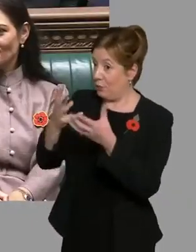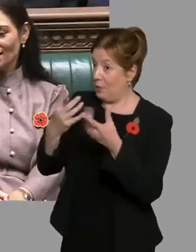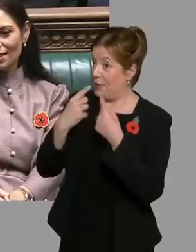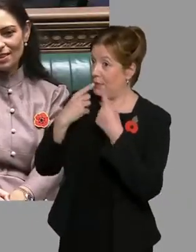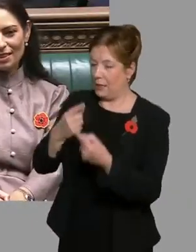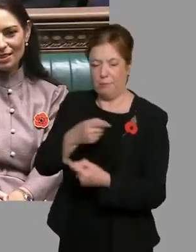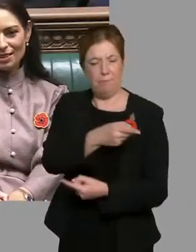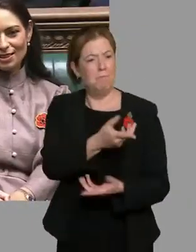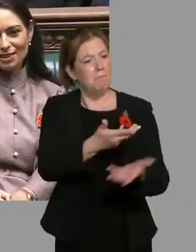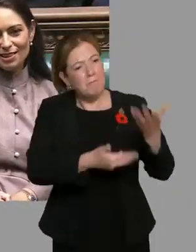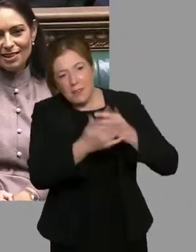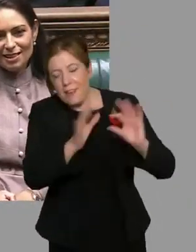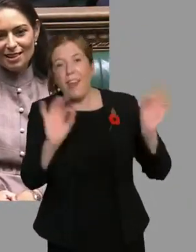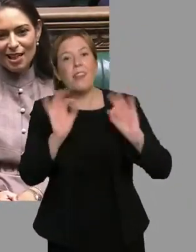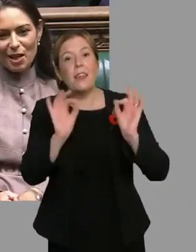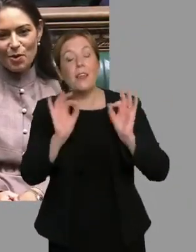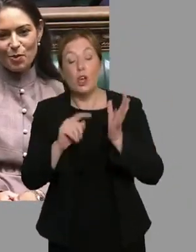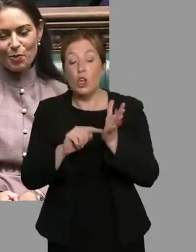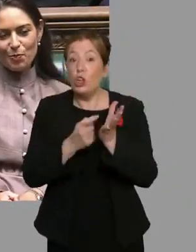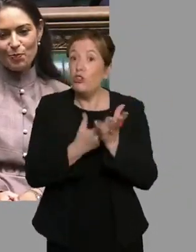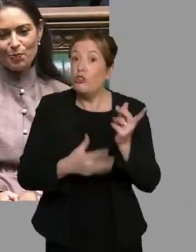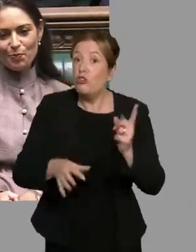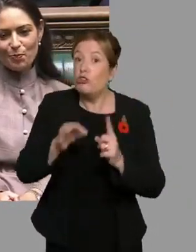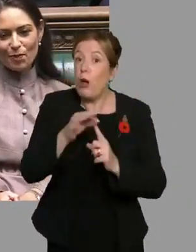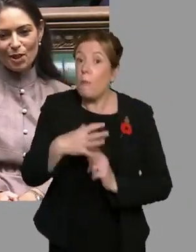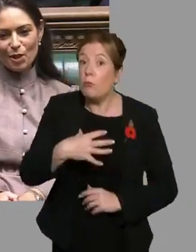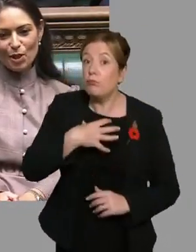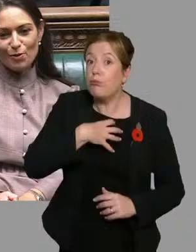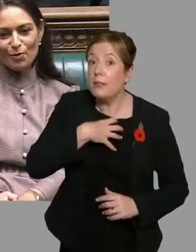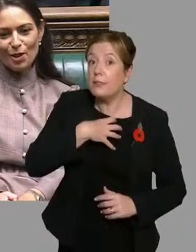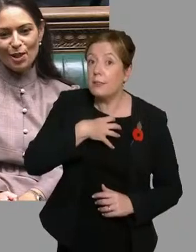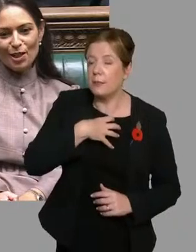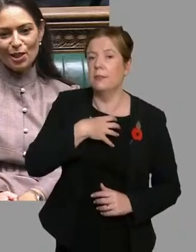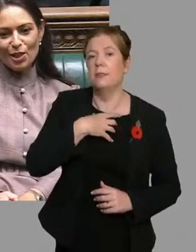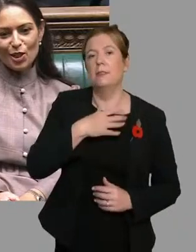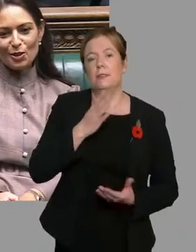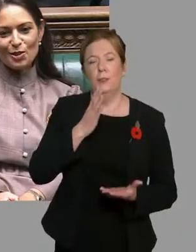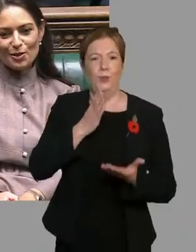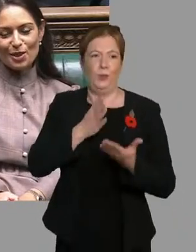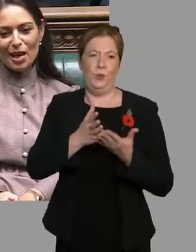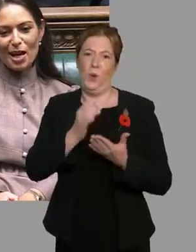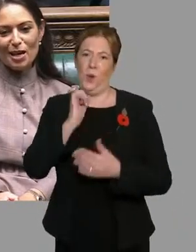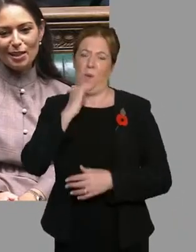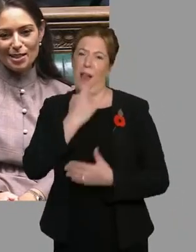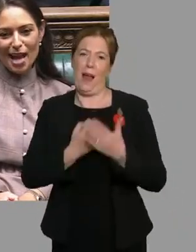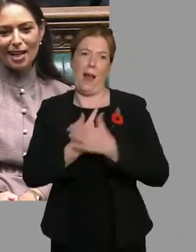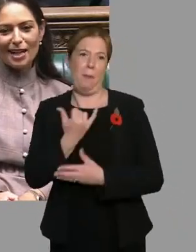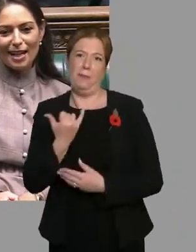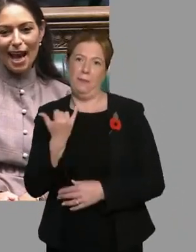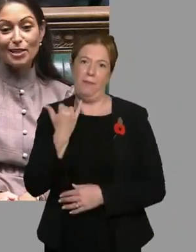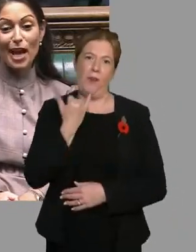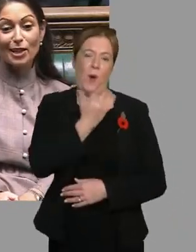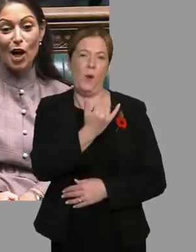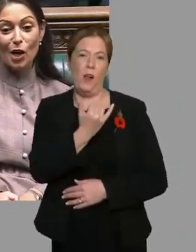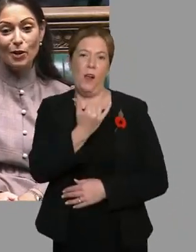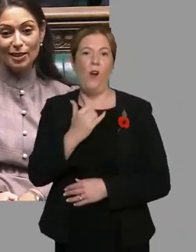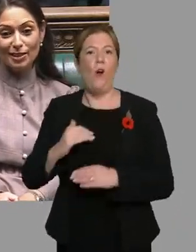be calling to thank him for sending all of those North London Labour activists to campaign for his opponent.